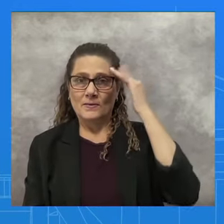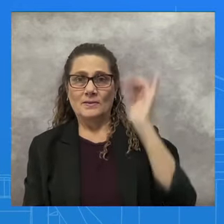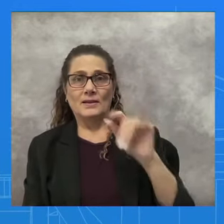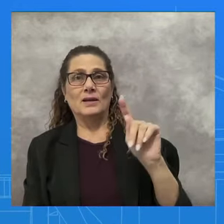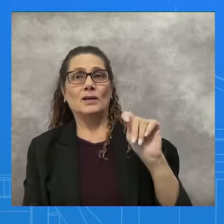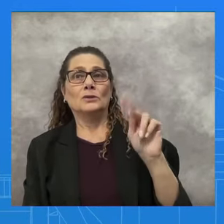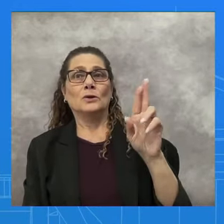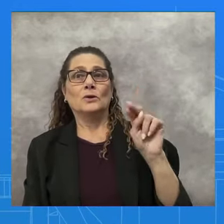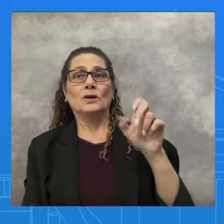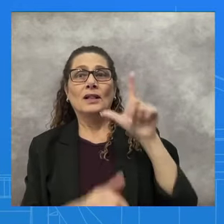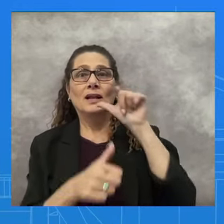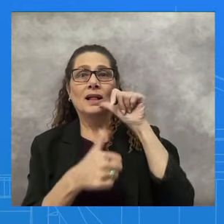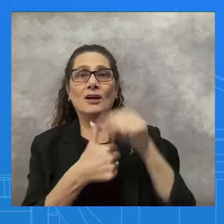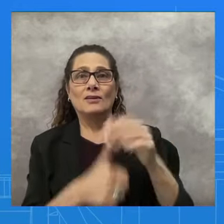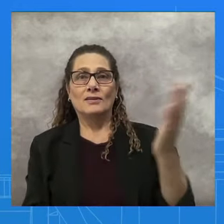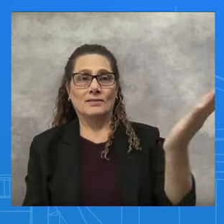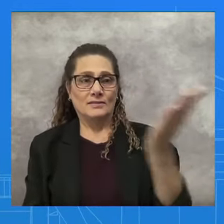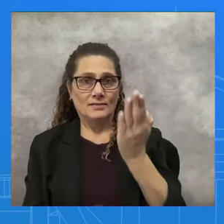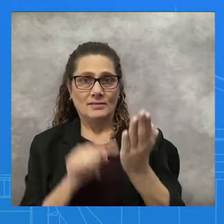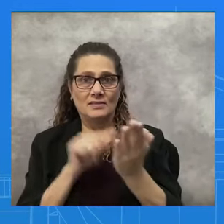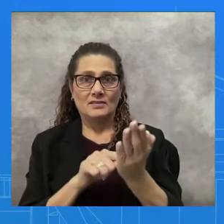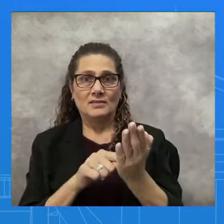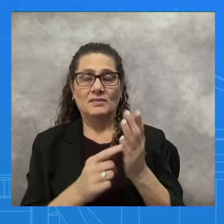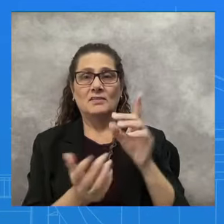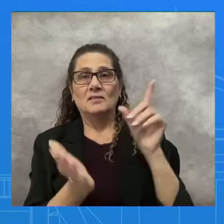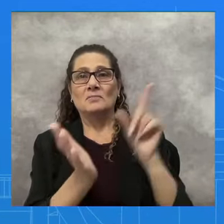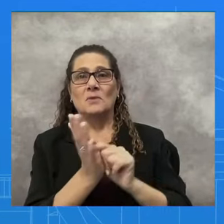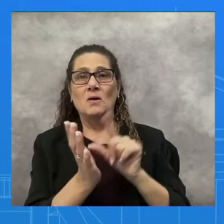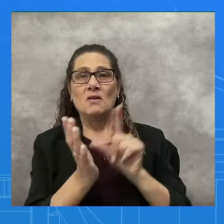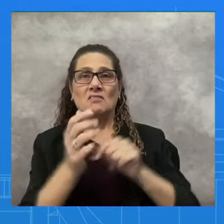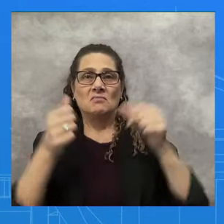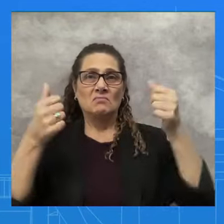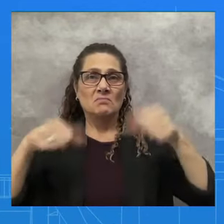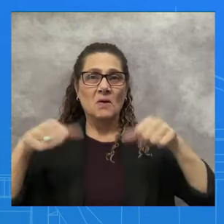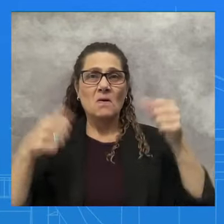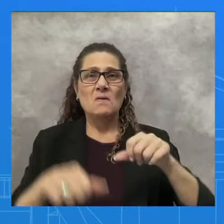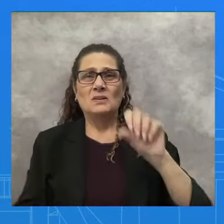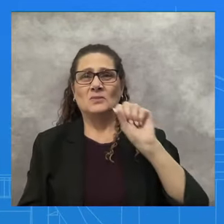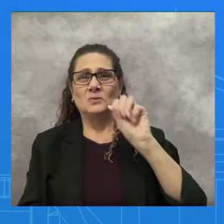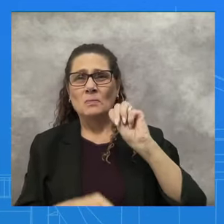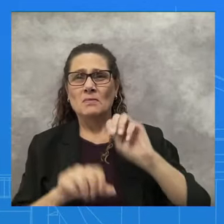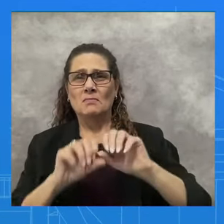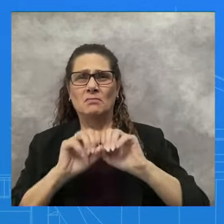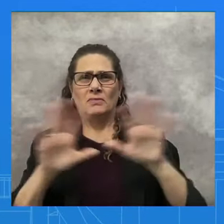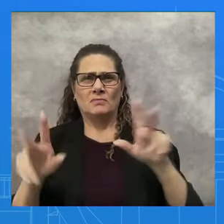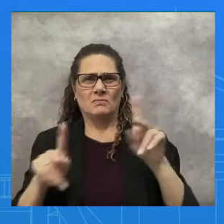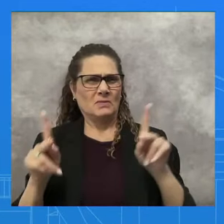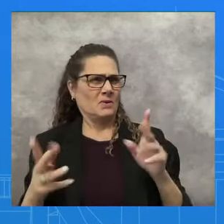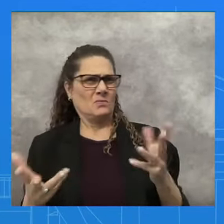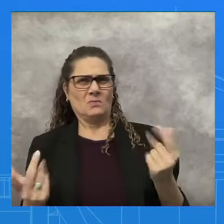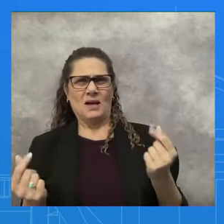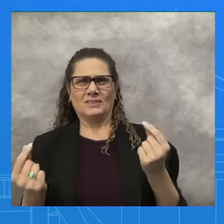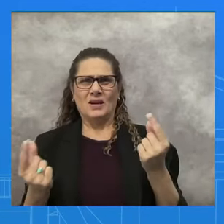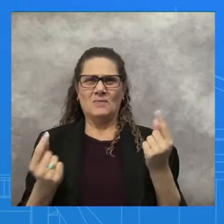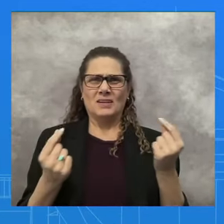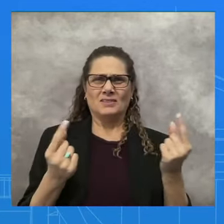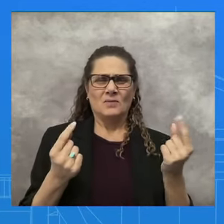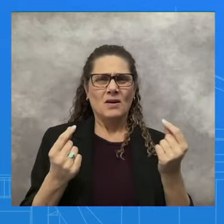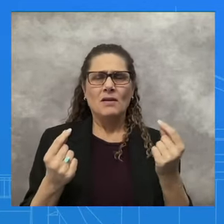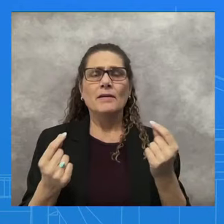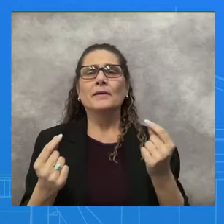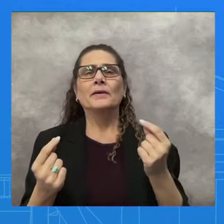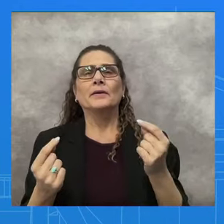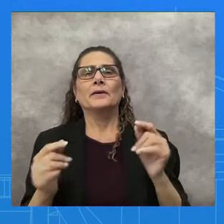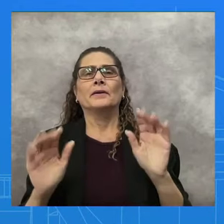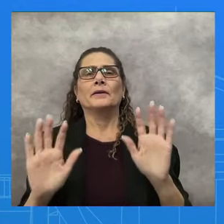media about a national security threat has prompted a lot of questions. Now, while I am limited by how much I can share about the specific nature of